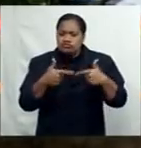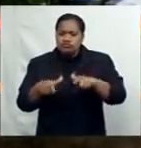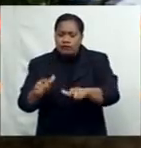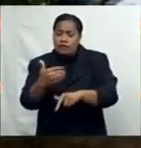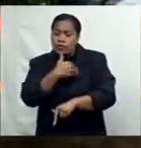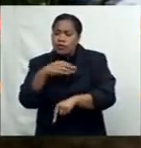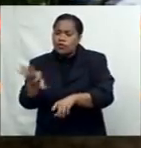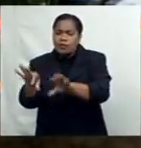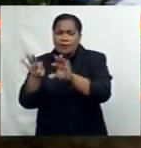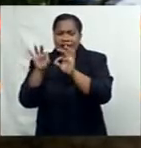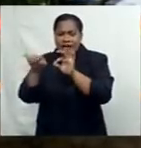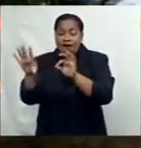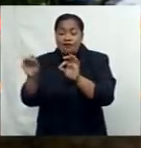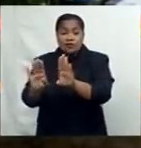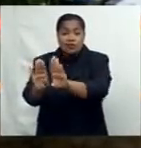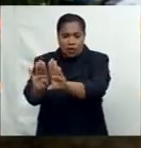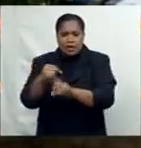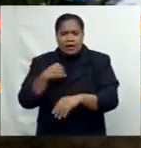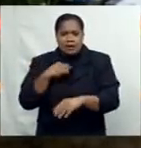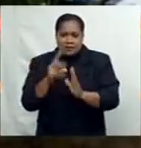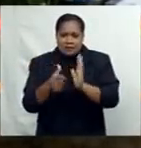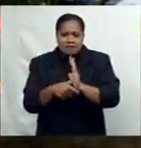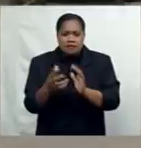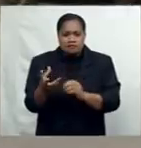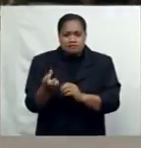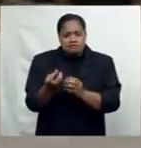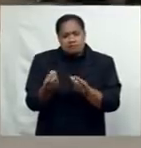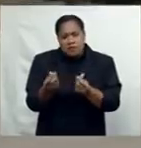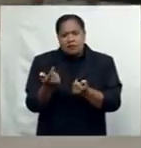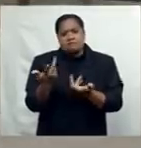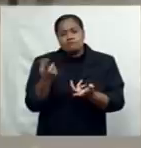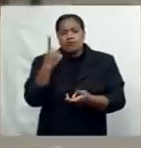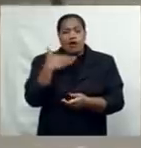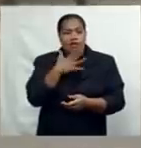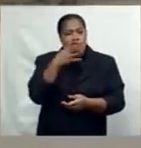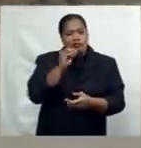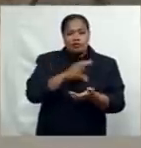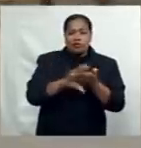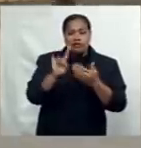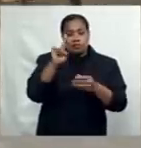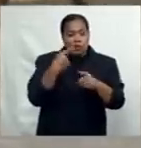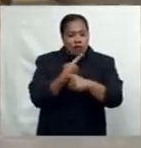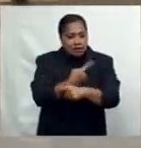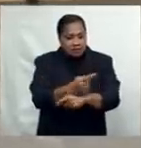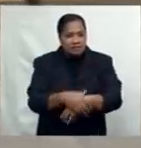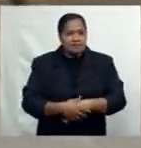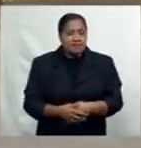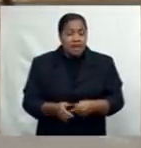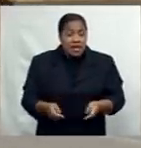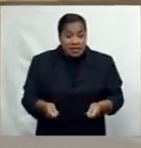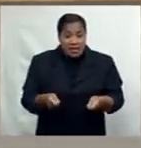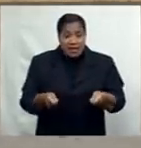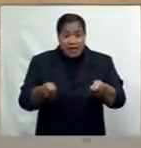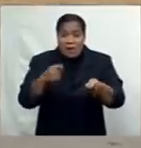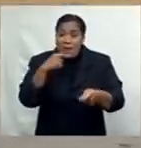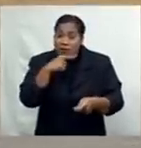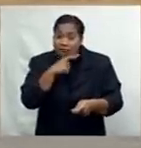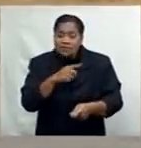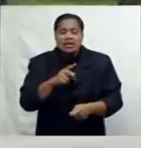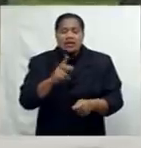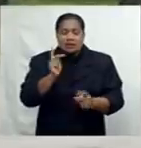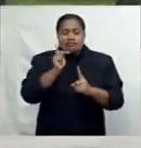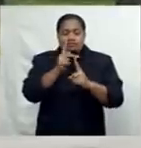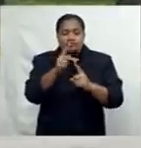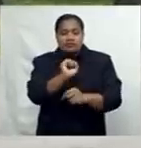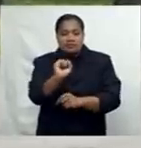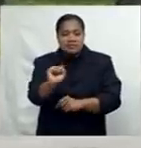border. I can earn $150 in a week. These wheelbarrow boys are also prioritizing their health by